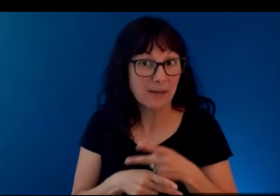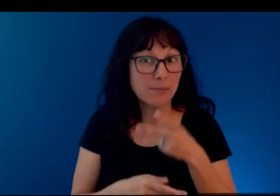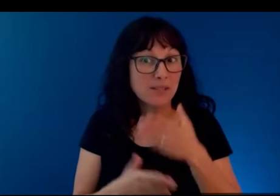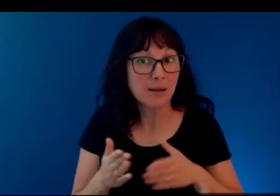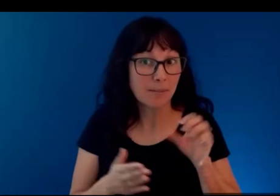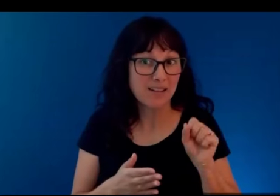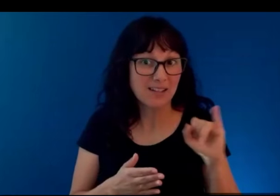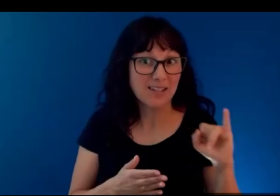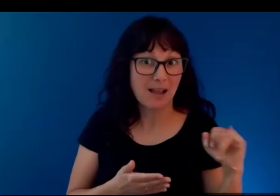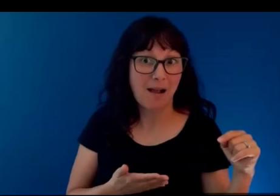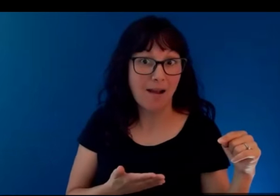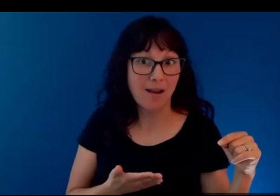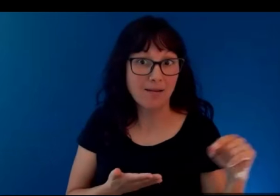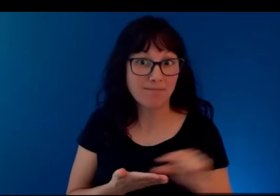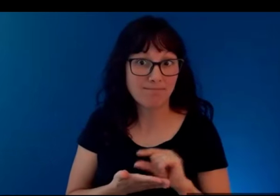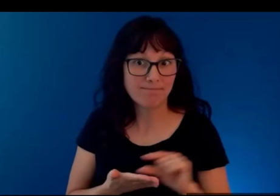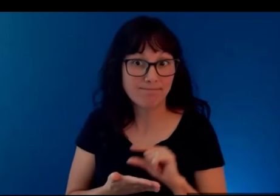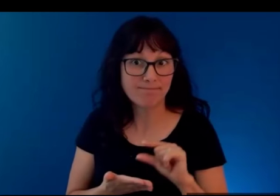payments.